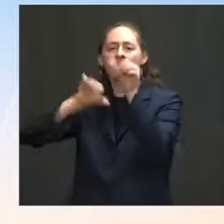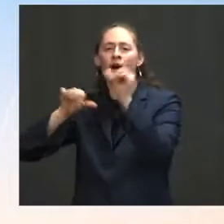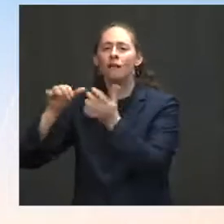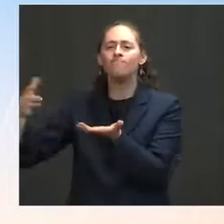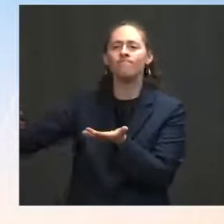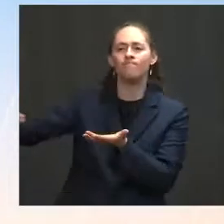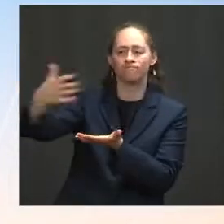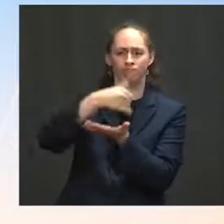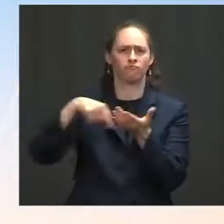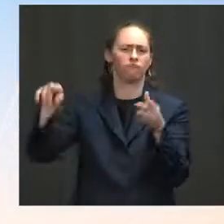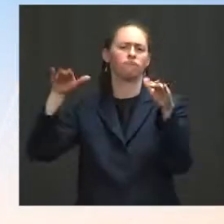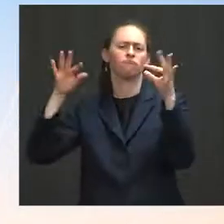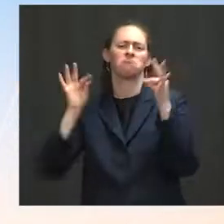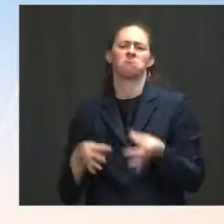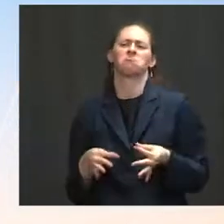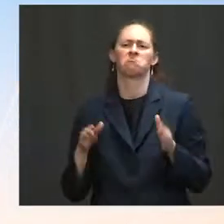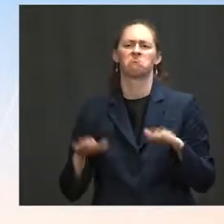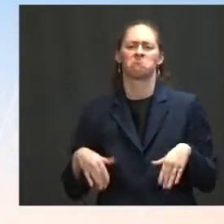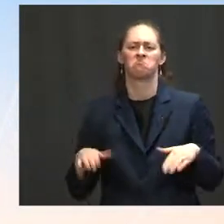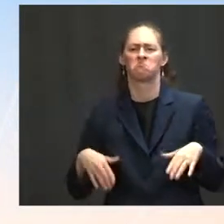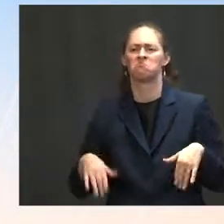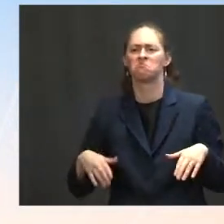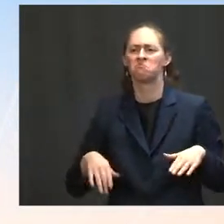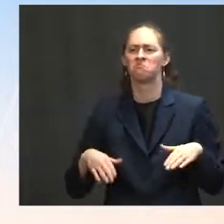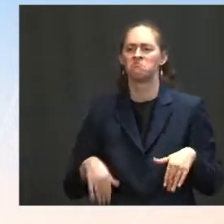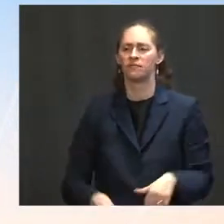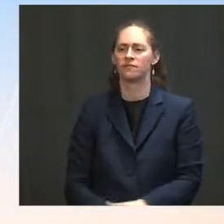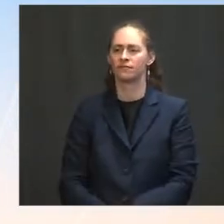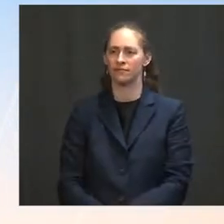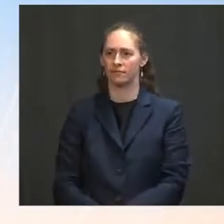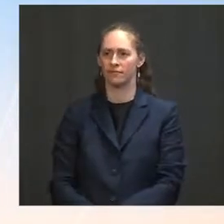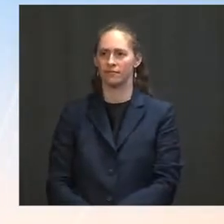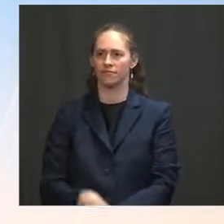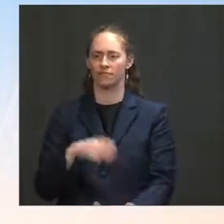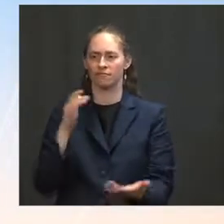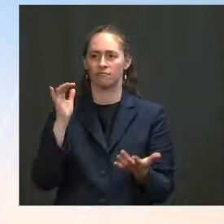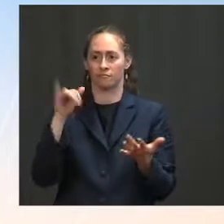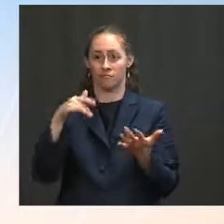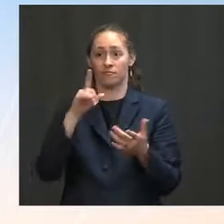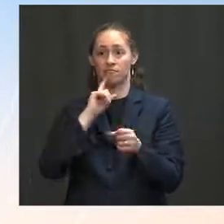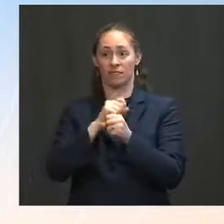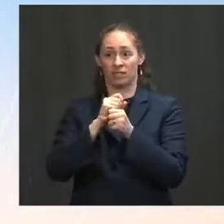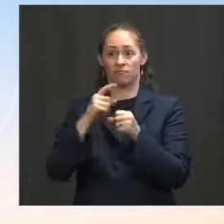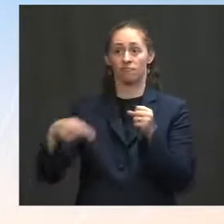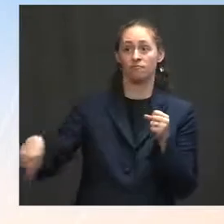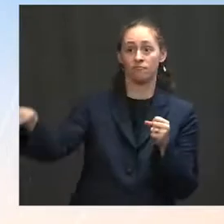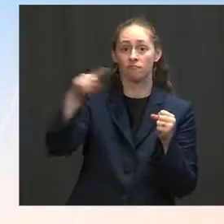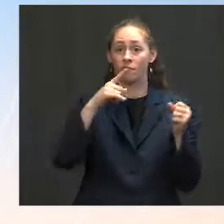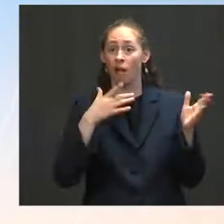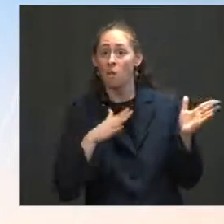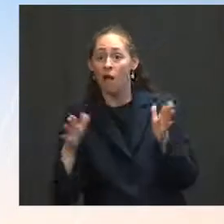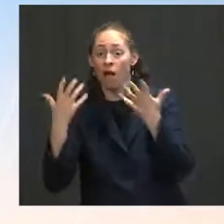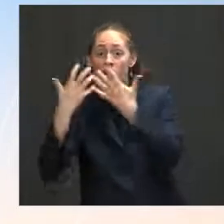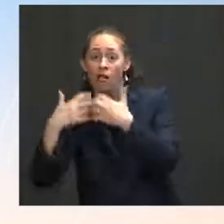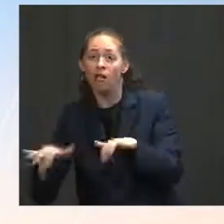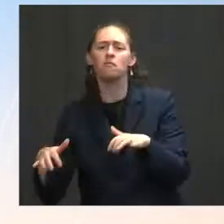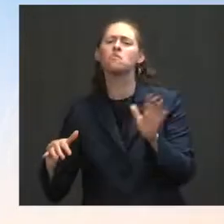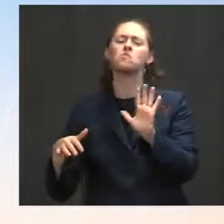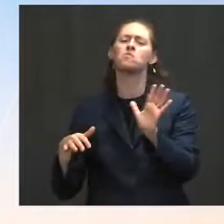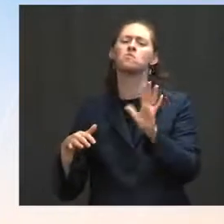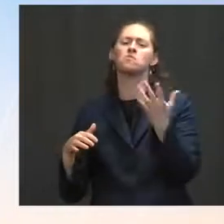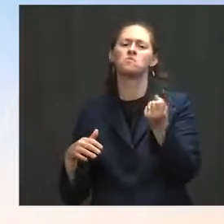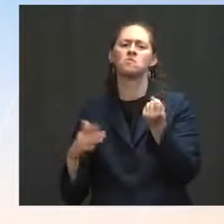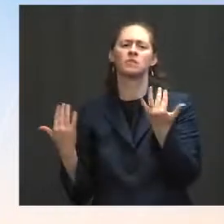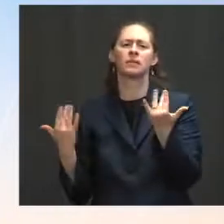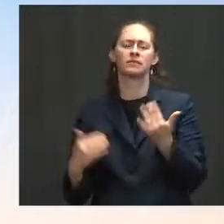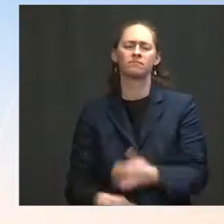make clear that that is not something that the American people need to plan for at this moment. Jen. Go